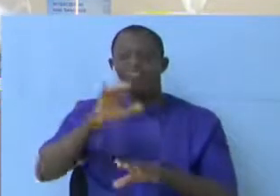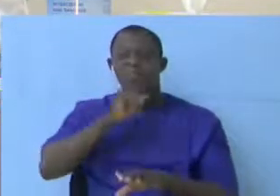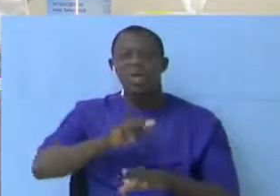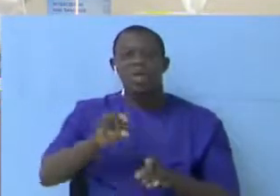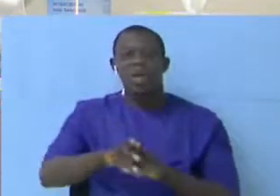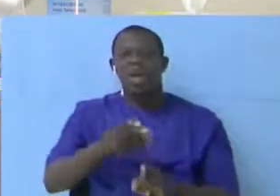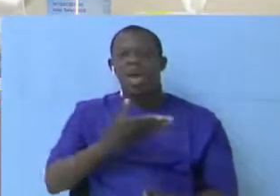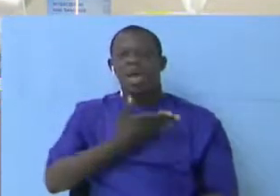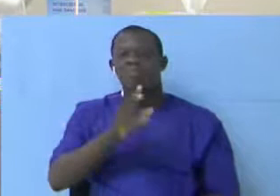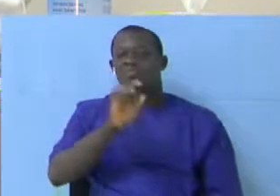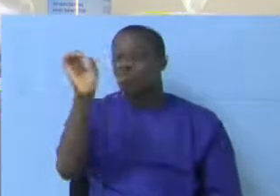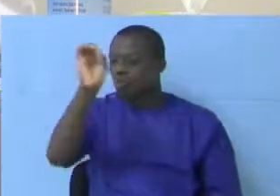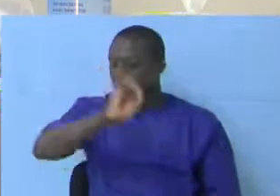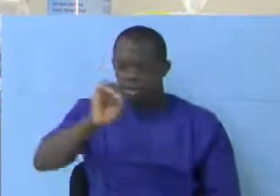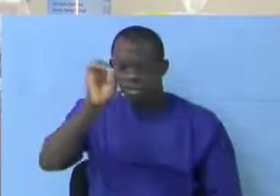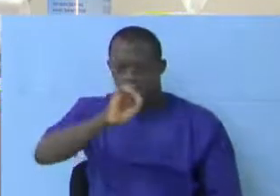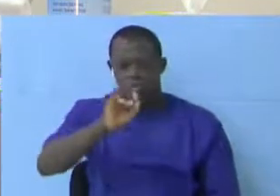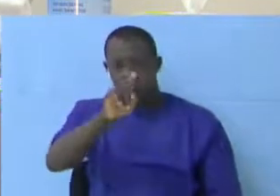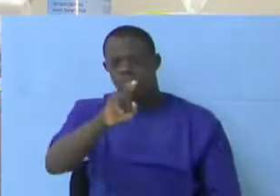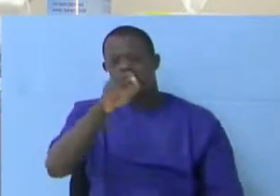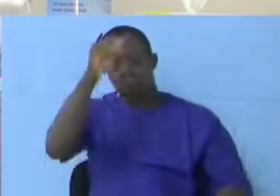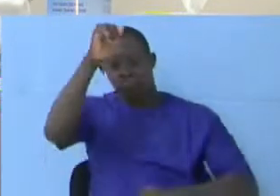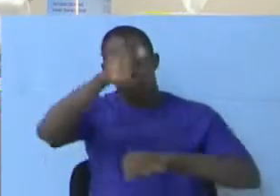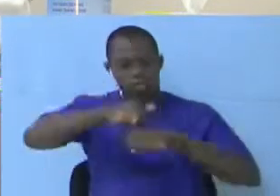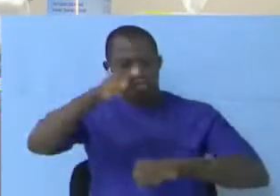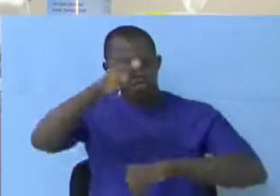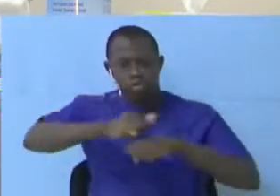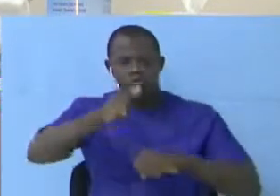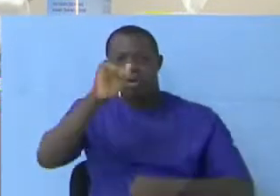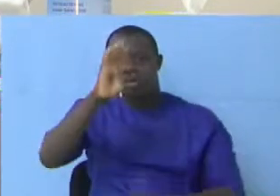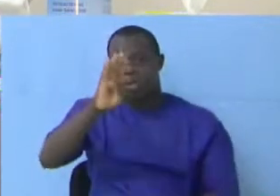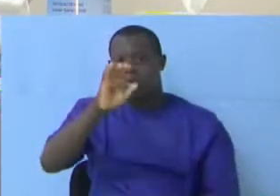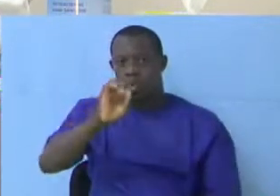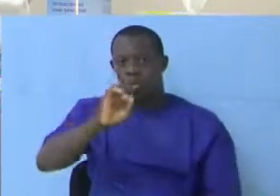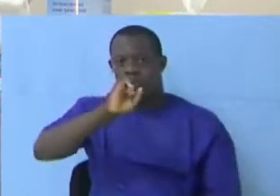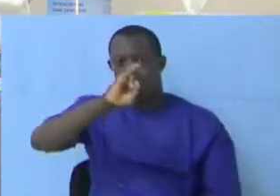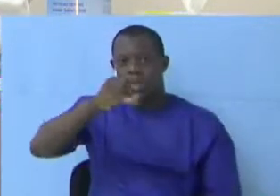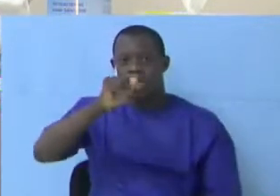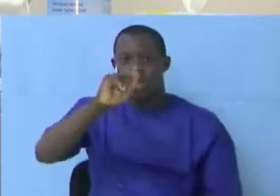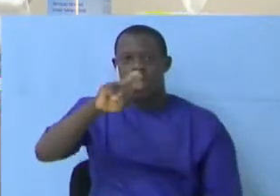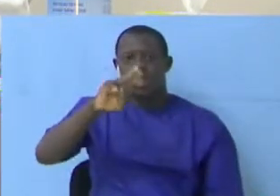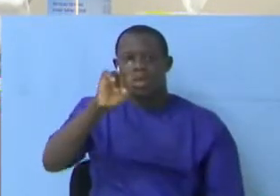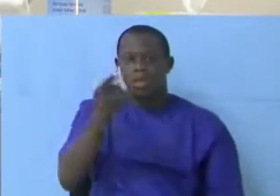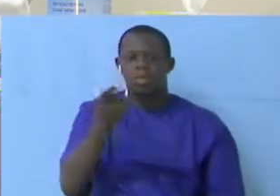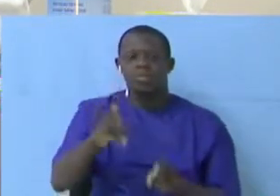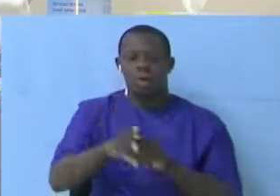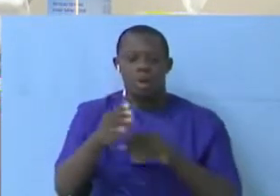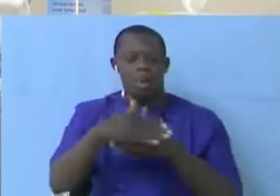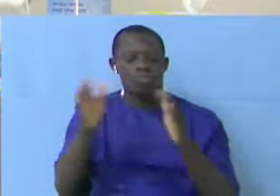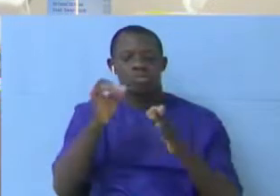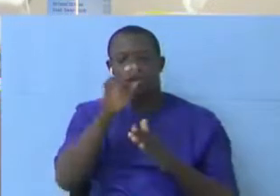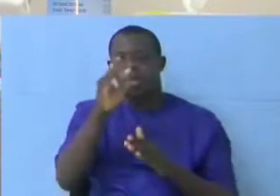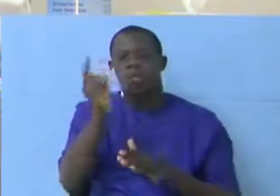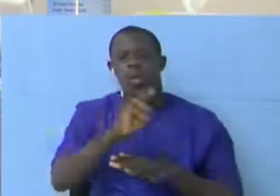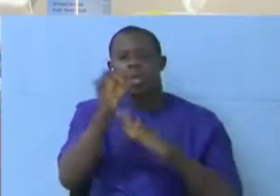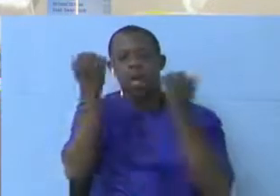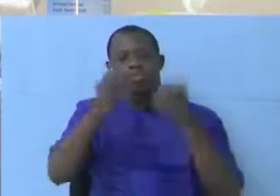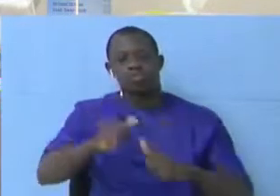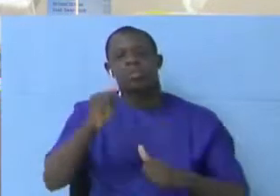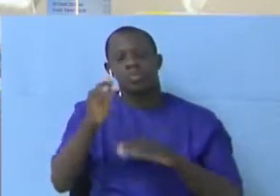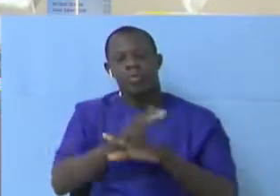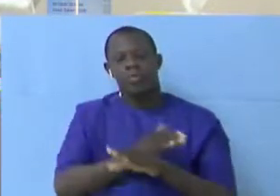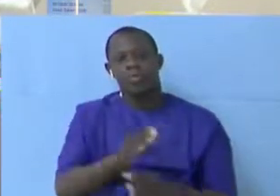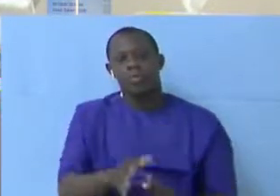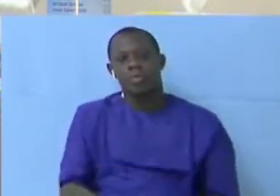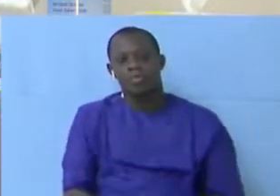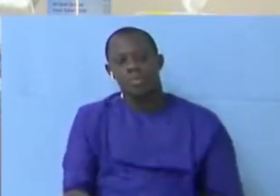must torture Bojang to confess. Kafu rom bojan ni nyala imbu donyo ye tolle nyi mo koyo nyi mfa. Wala lilo mo